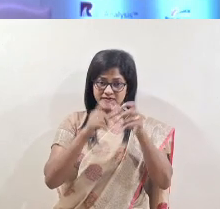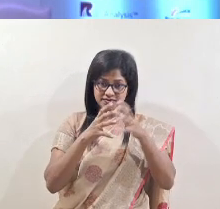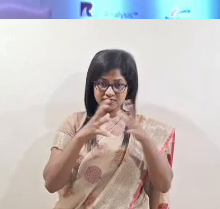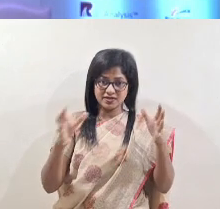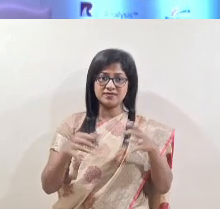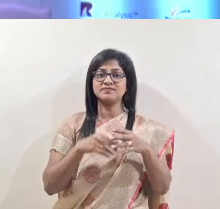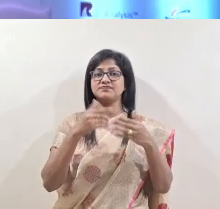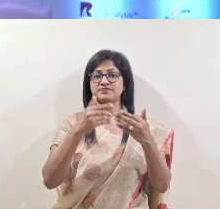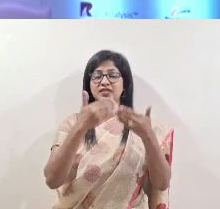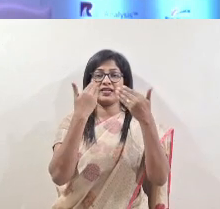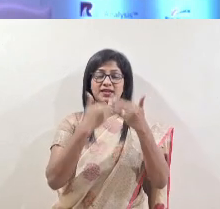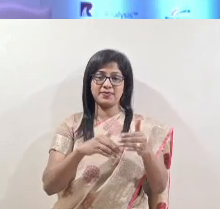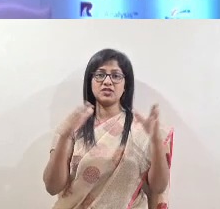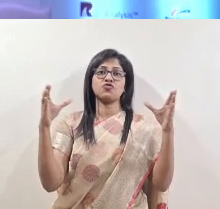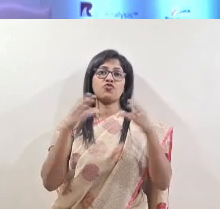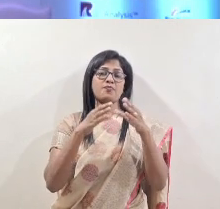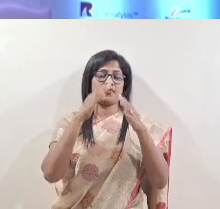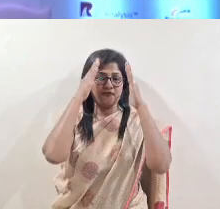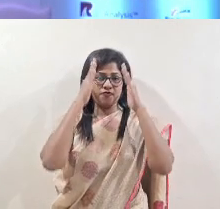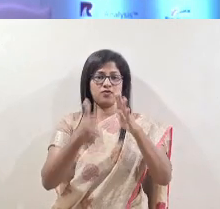we are limited to the group size.